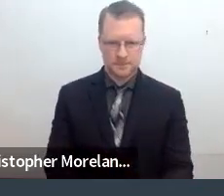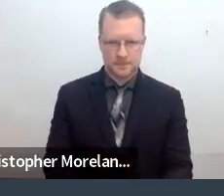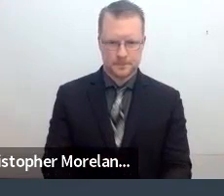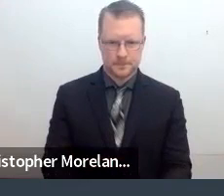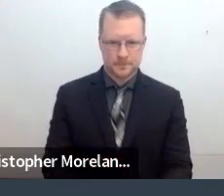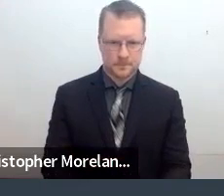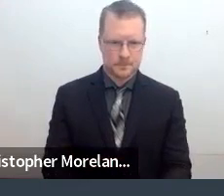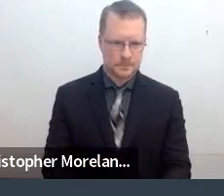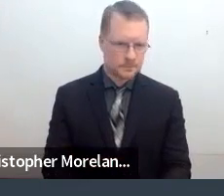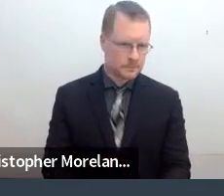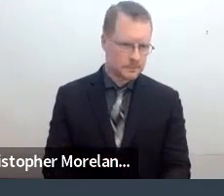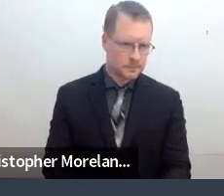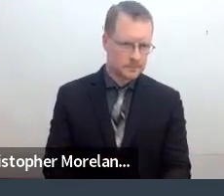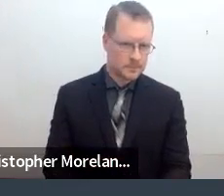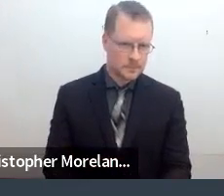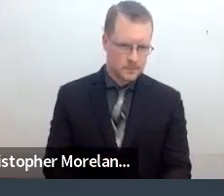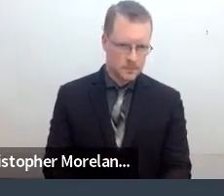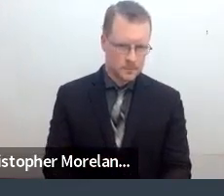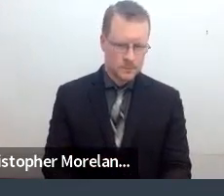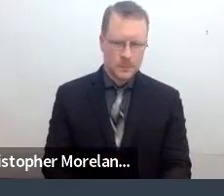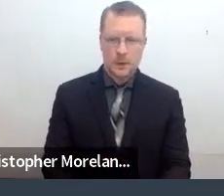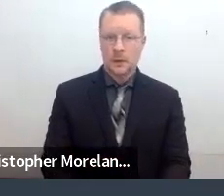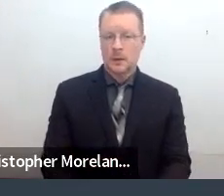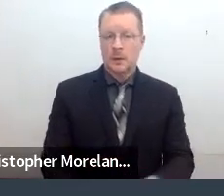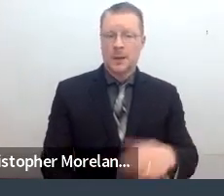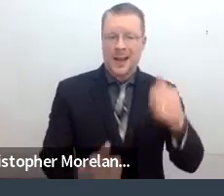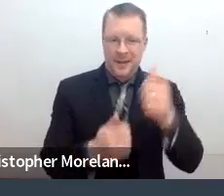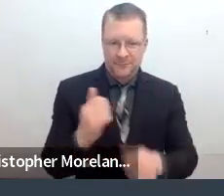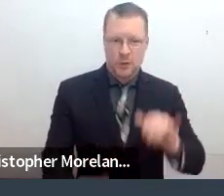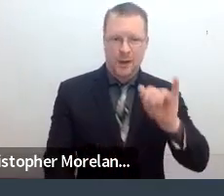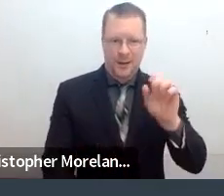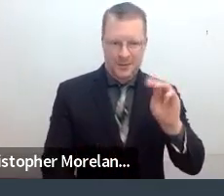is coworkers, and at the bottom is patients.